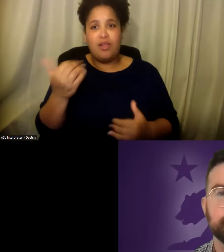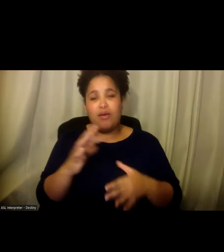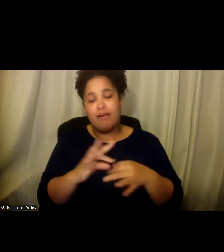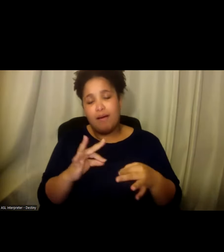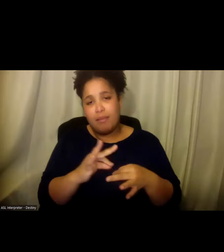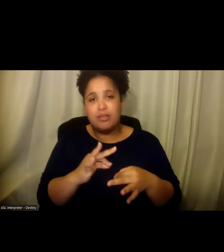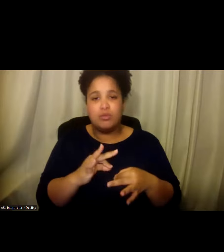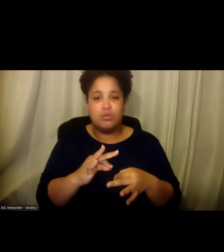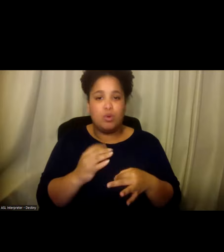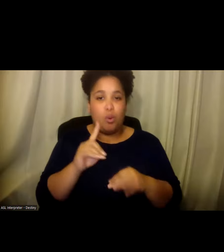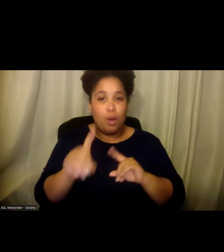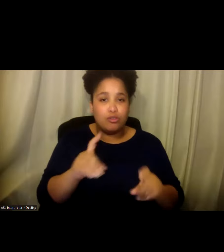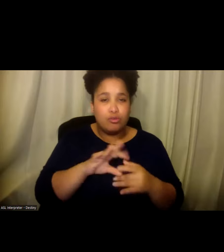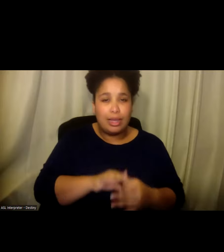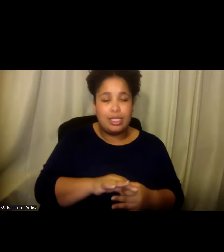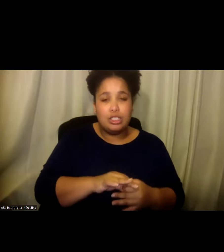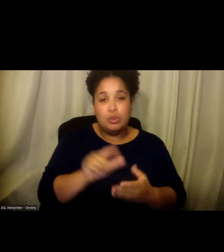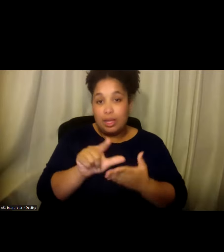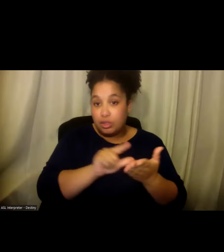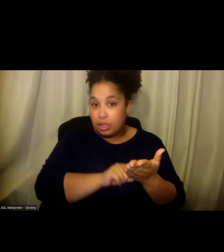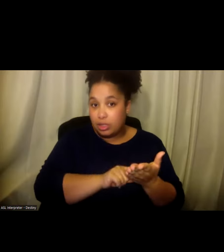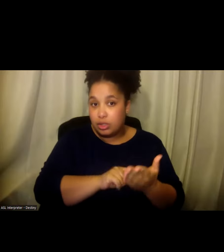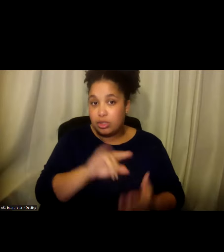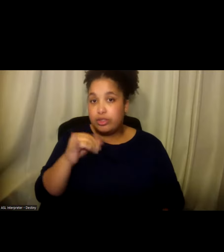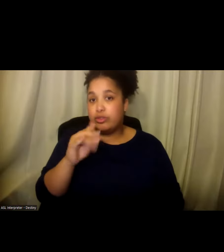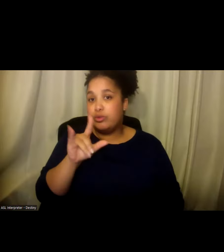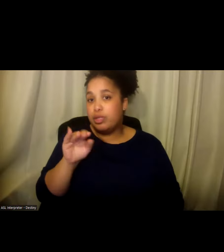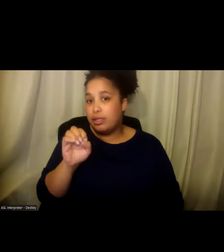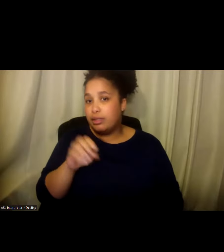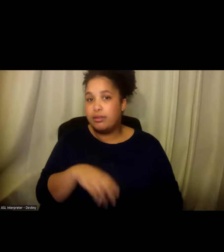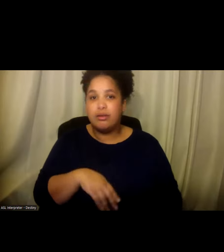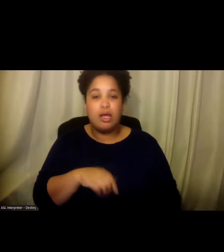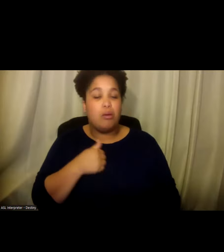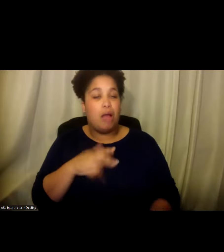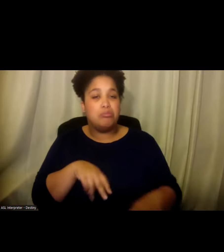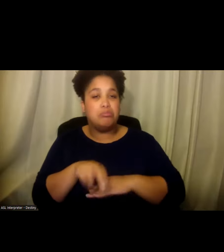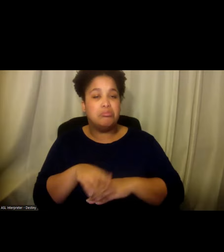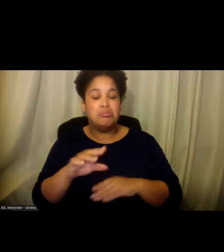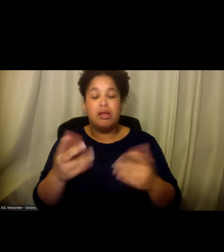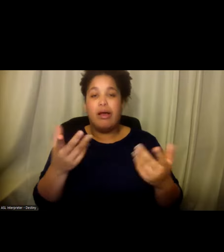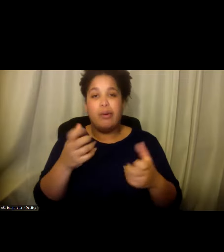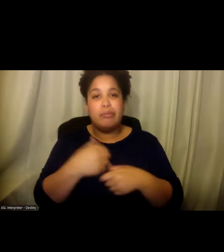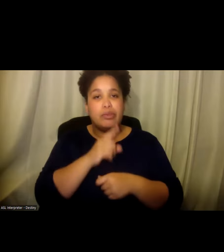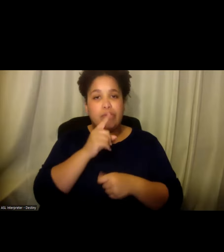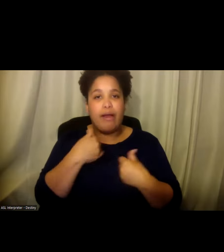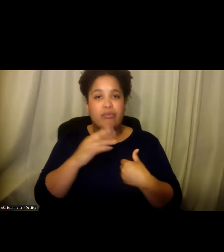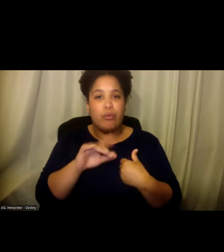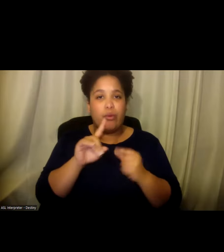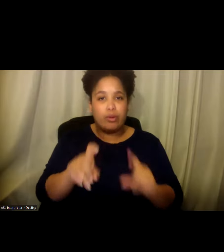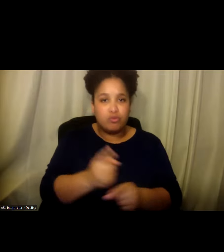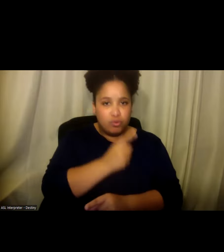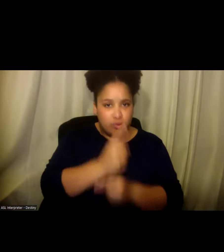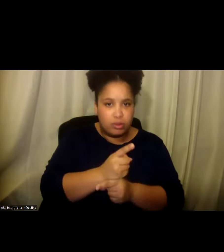about legislation? Julie. I can jump in. I think I just want to make sure I have your question